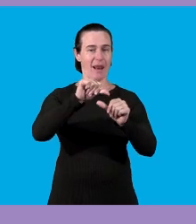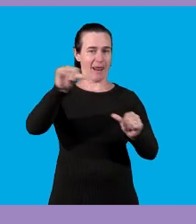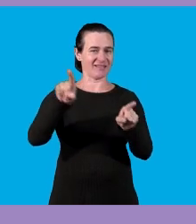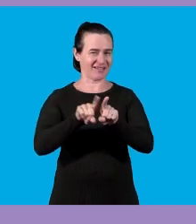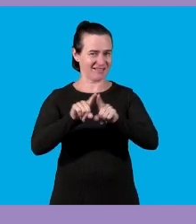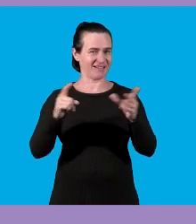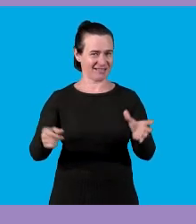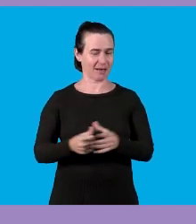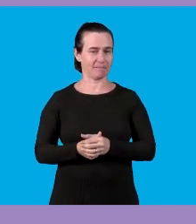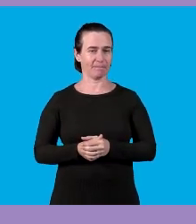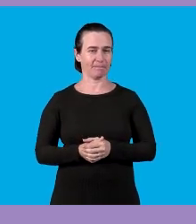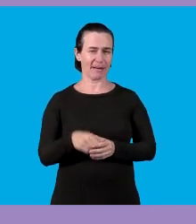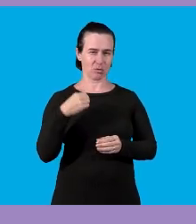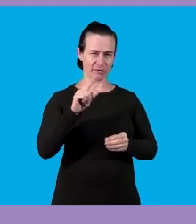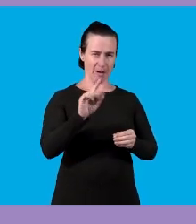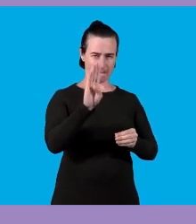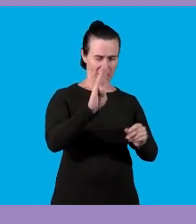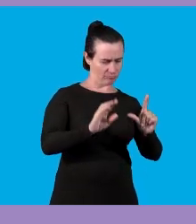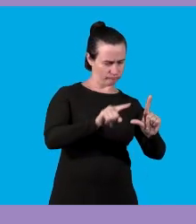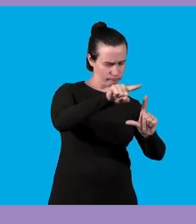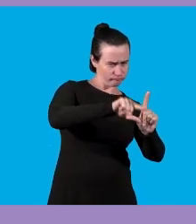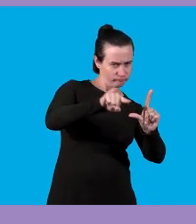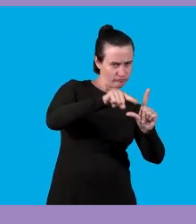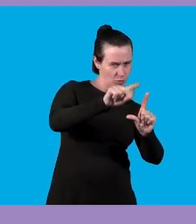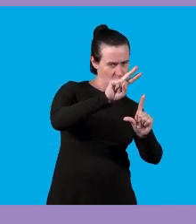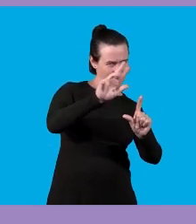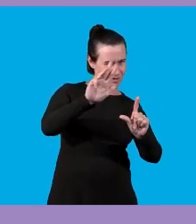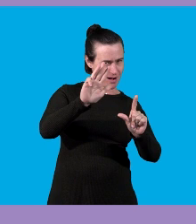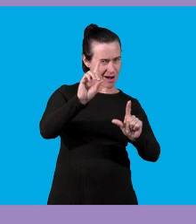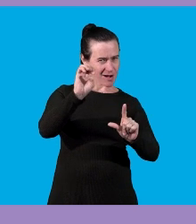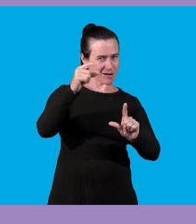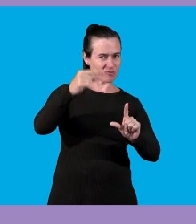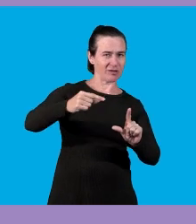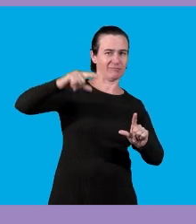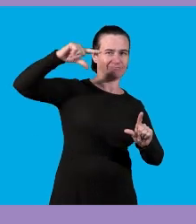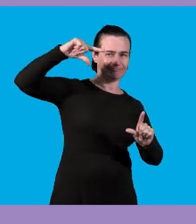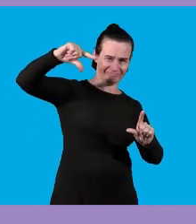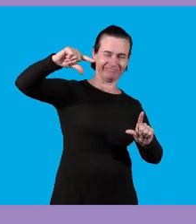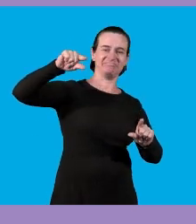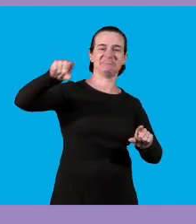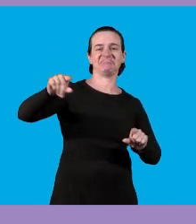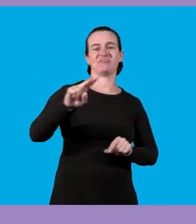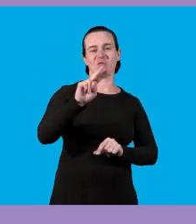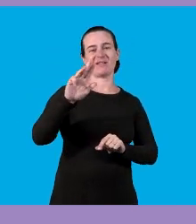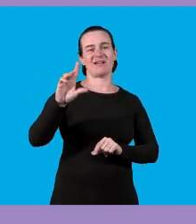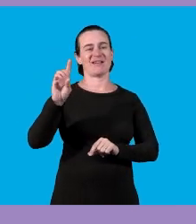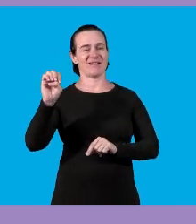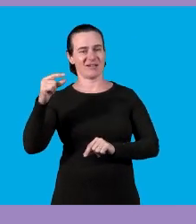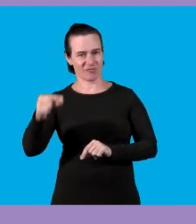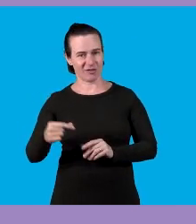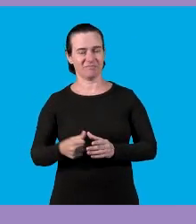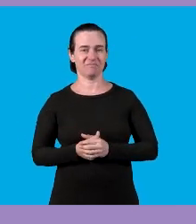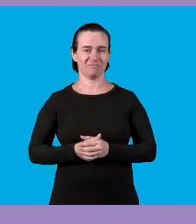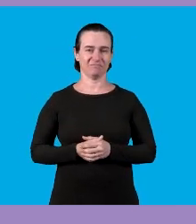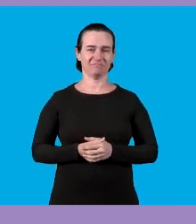equal, and we have 29 degrees and 29 degrees. So the reason for that one would be side and the